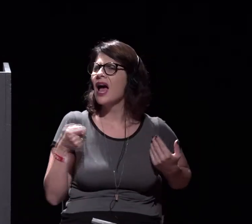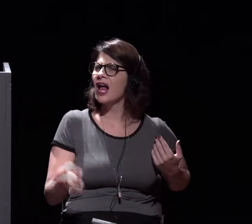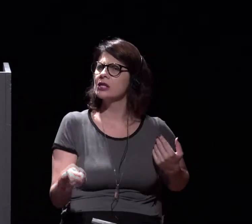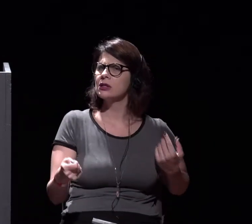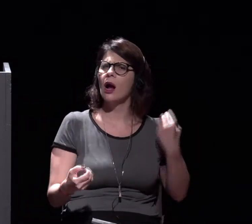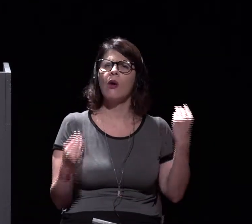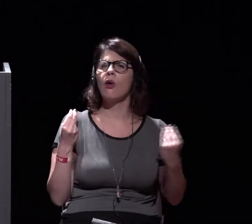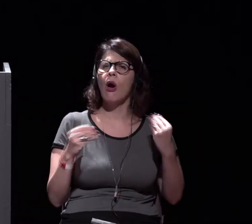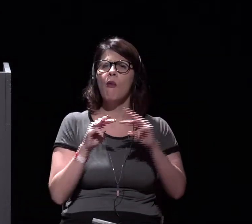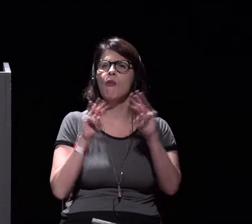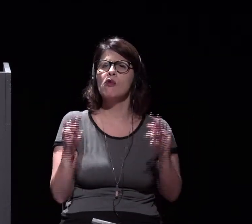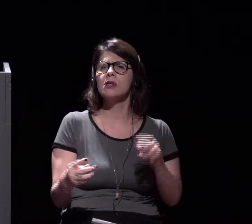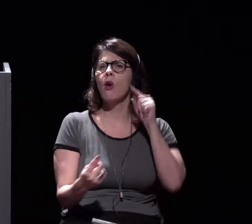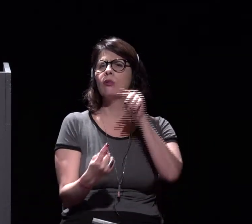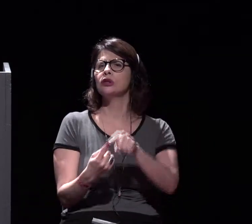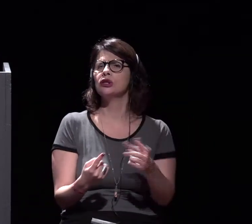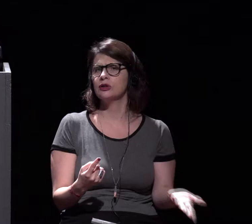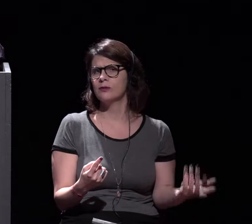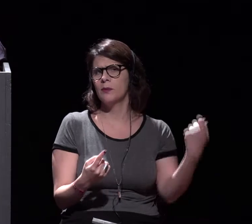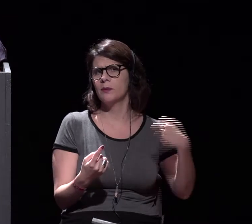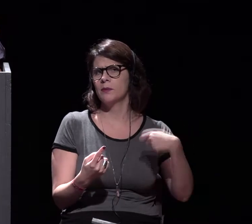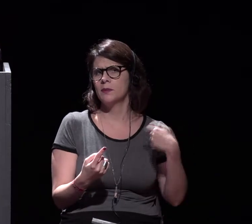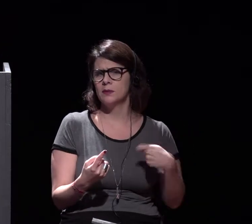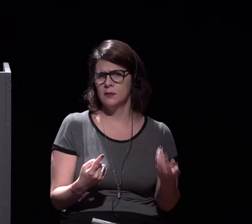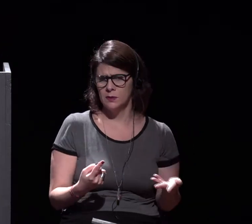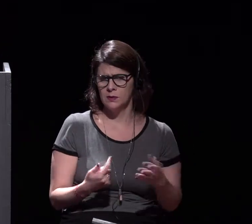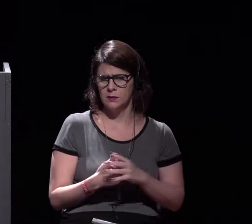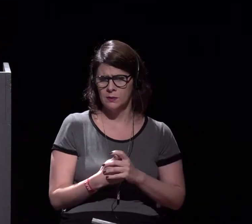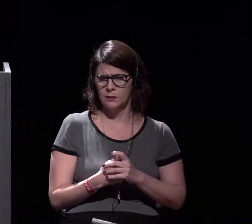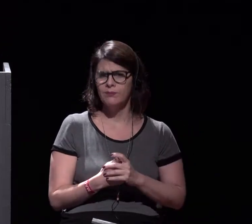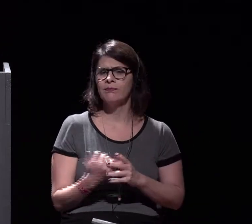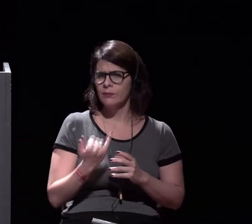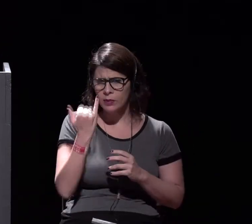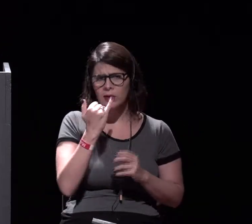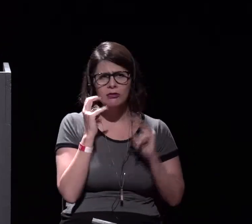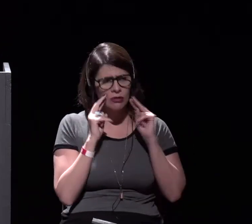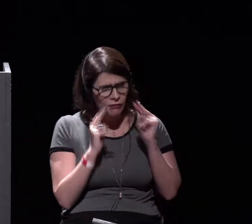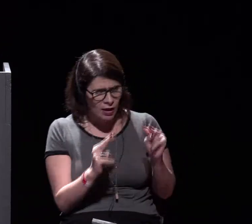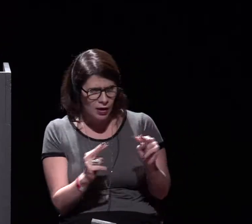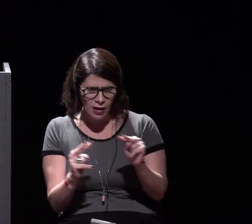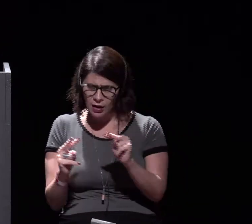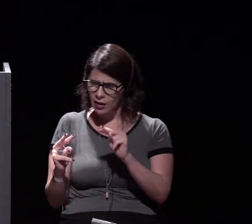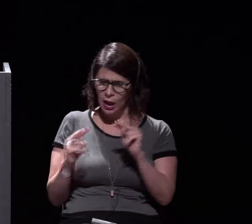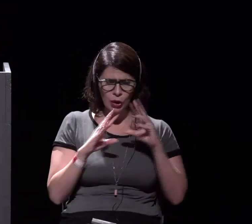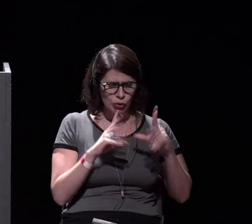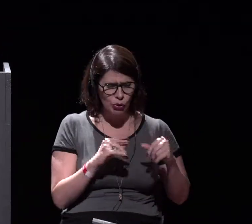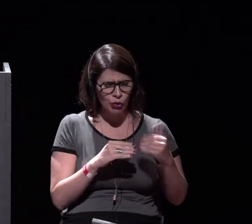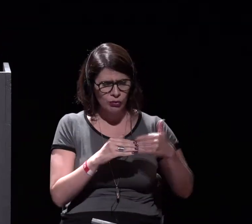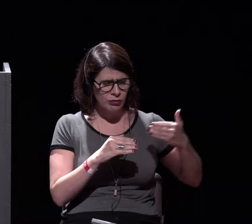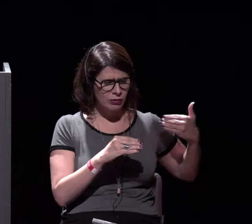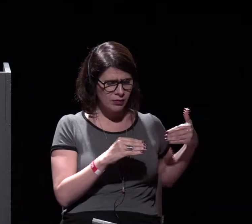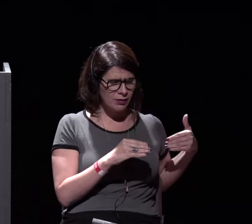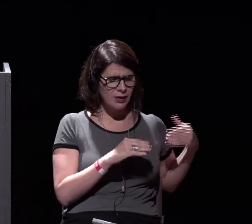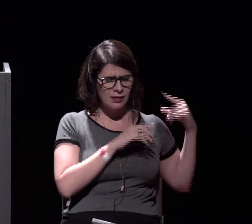think quite emphatically, this whole tradition does away with any idea that the museum should be politically neutral. And